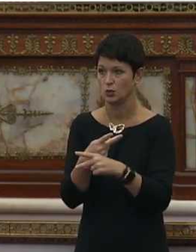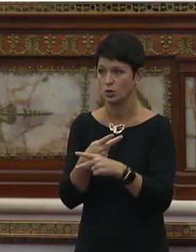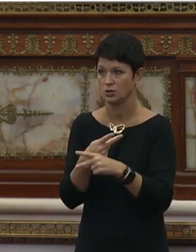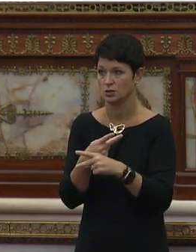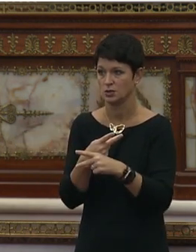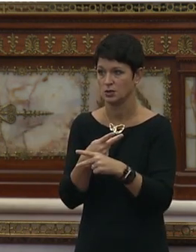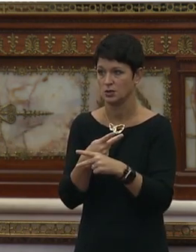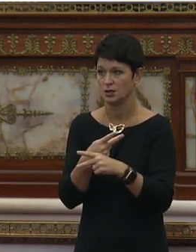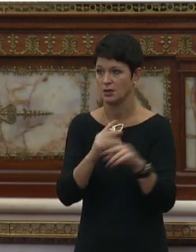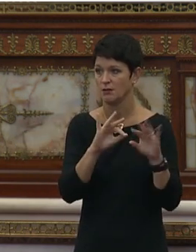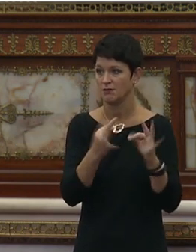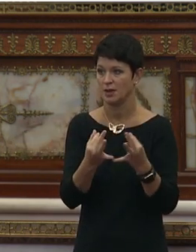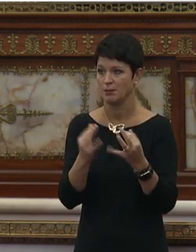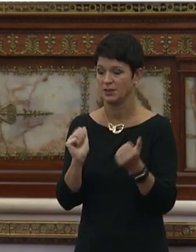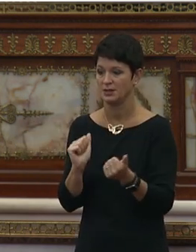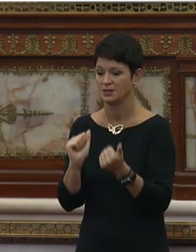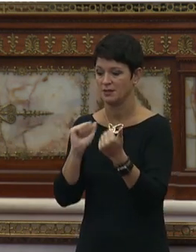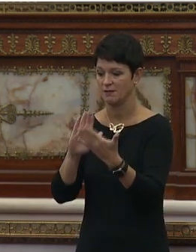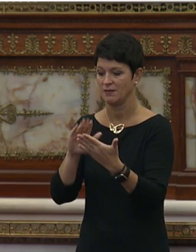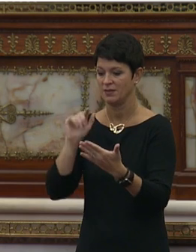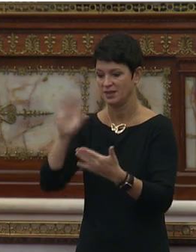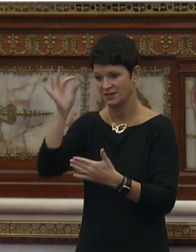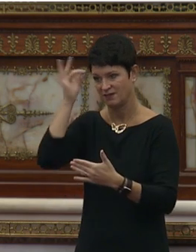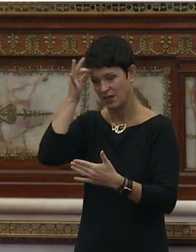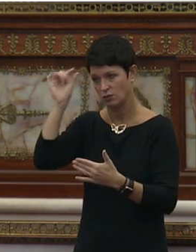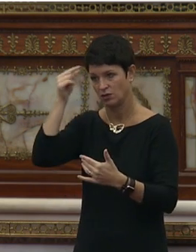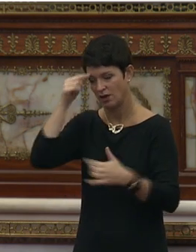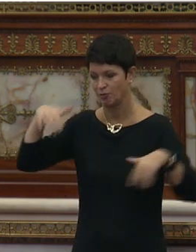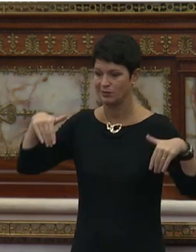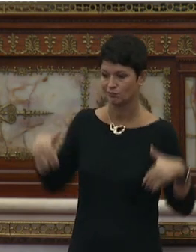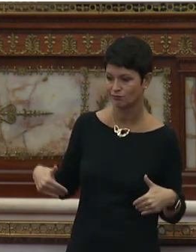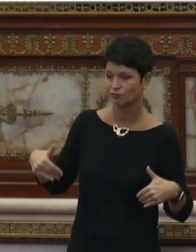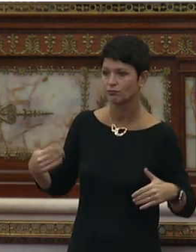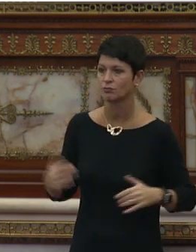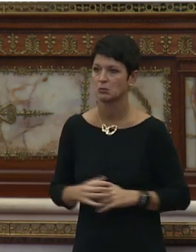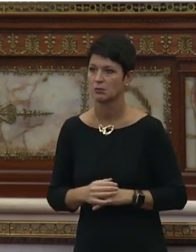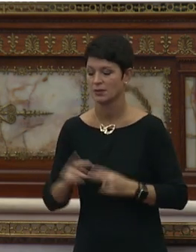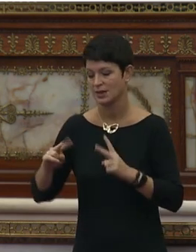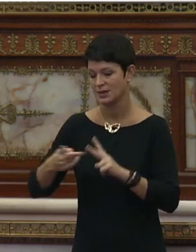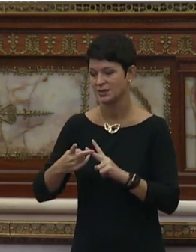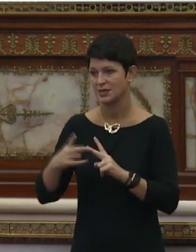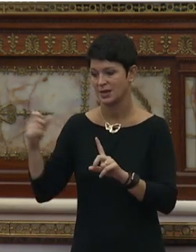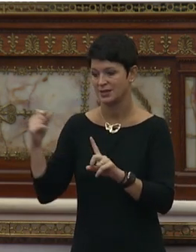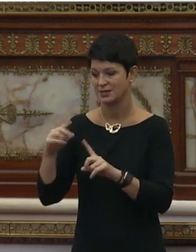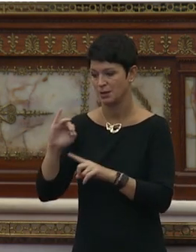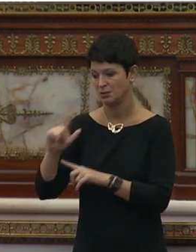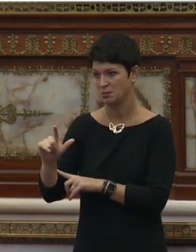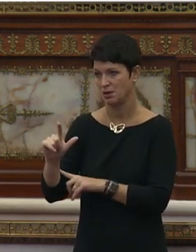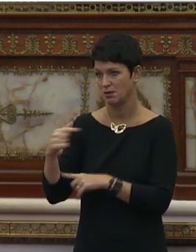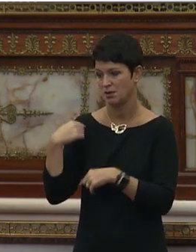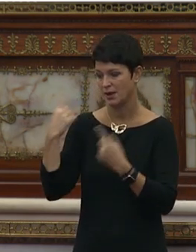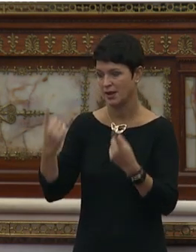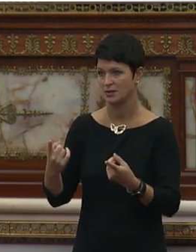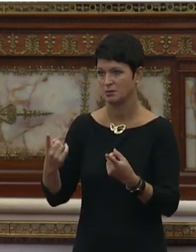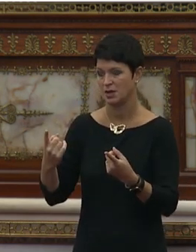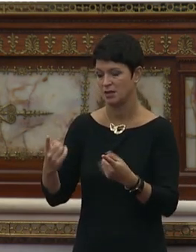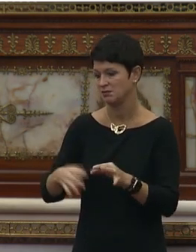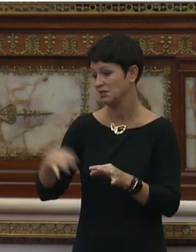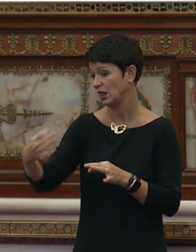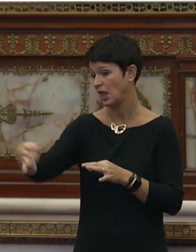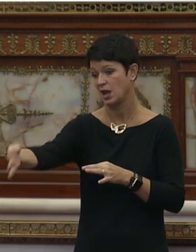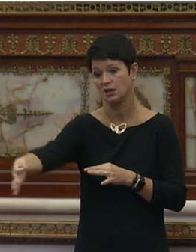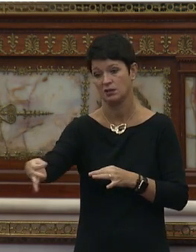Families faced in this federal government inaction. The second stimulus bill has been indefinitely